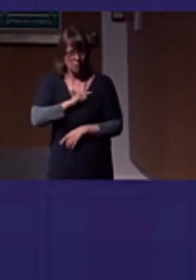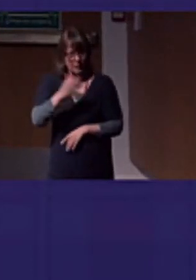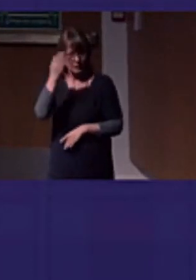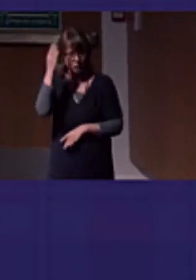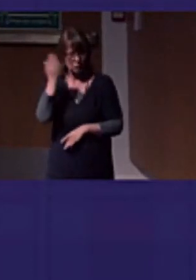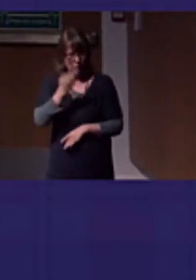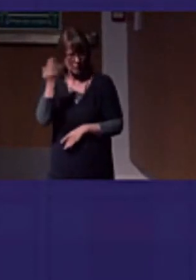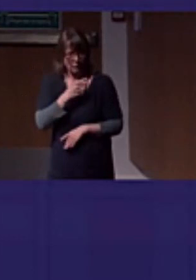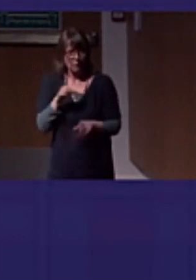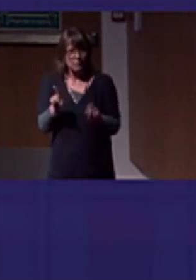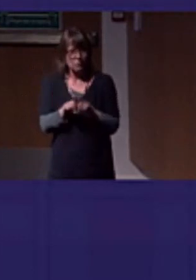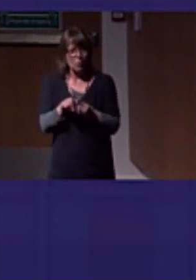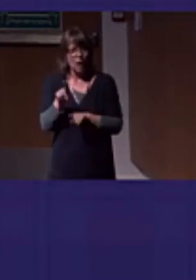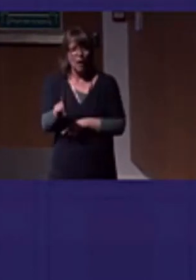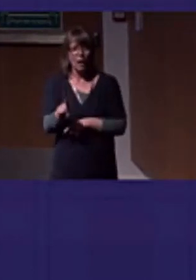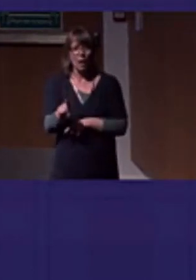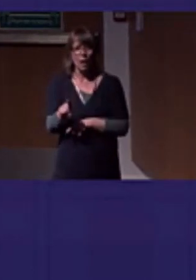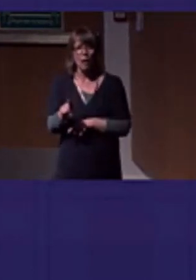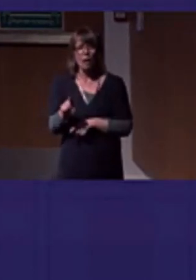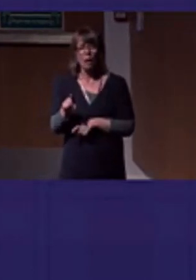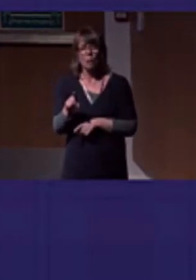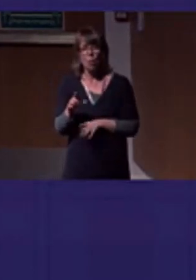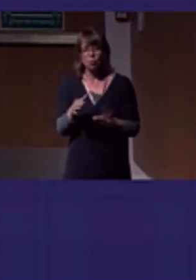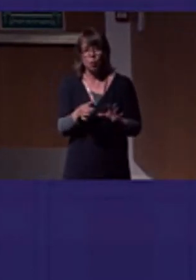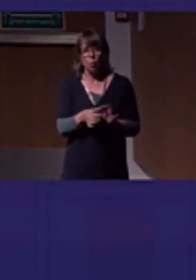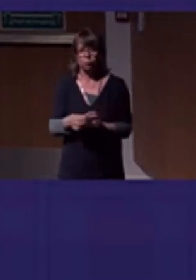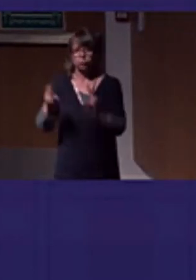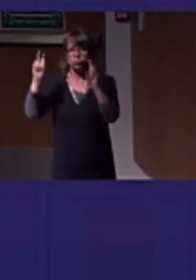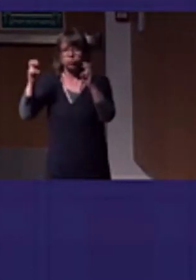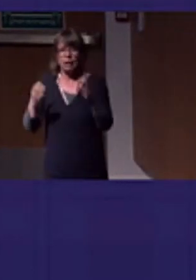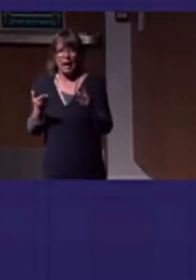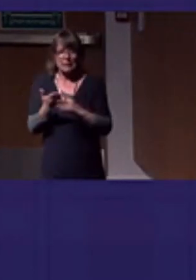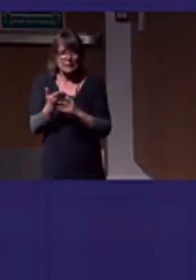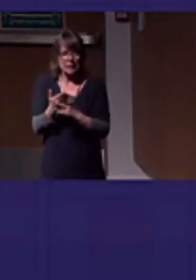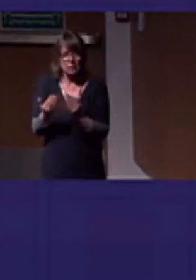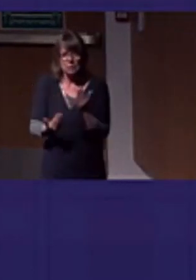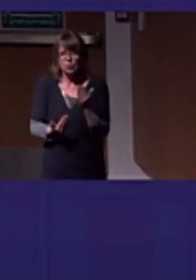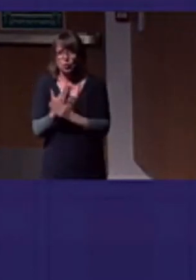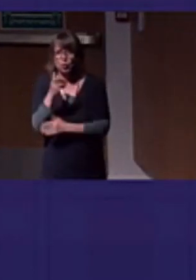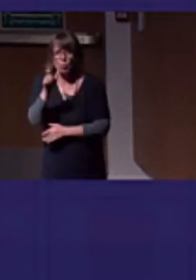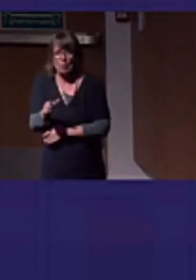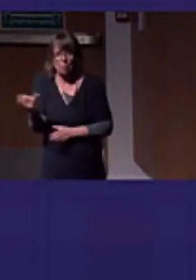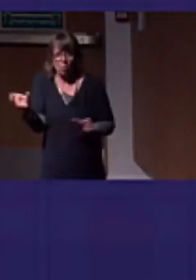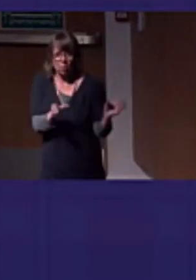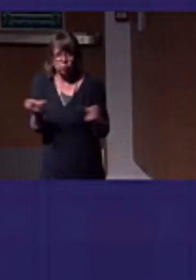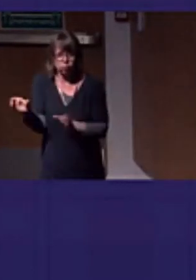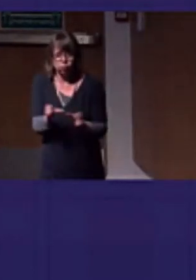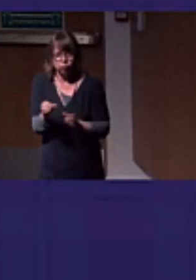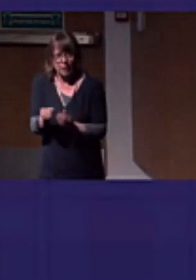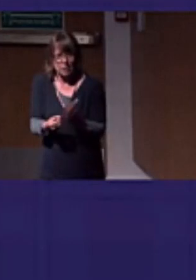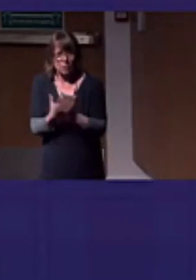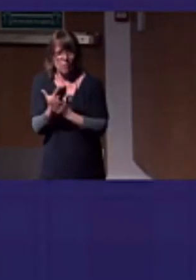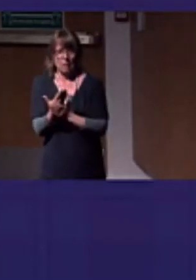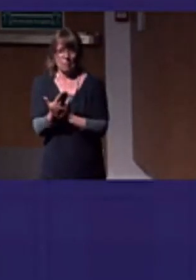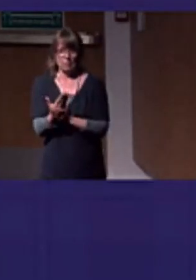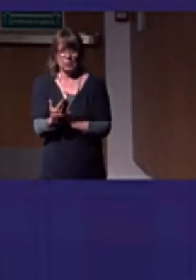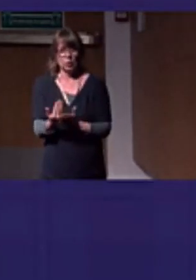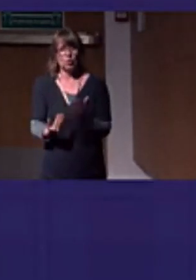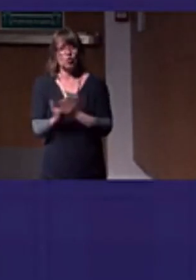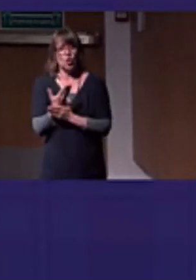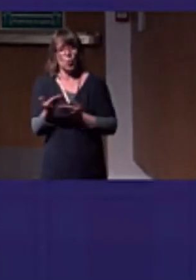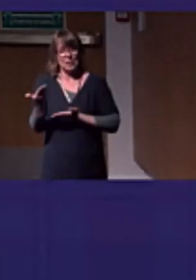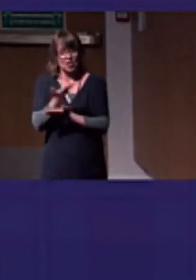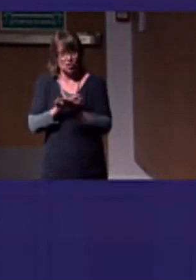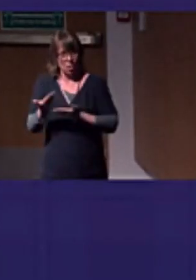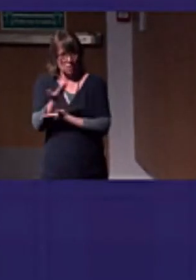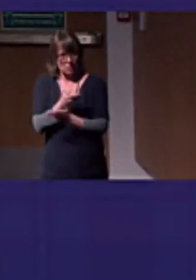actually trying to make it about accessibility, new talent, learning and development, and bringing new consultants into the market,